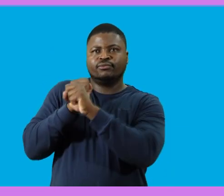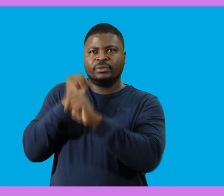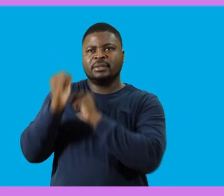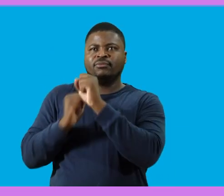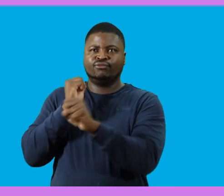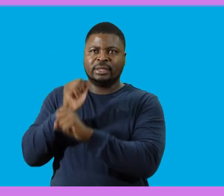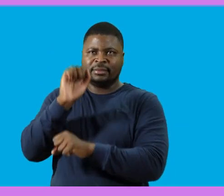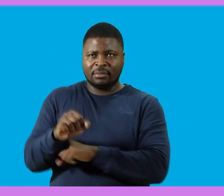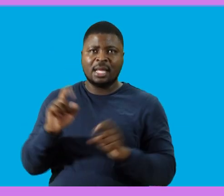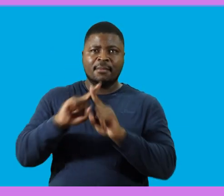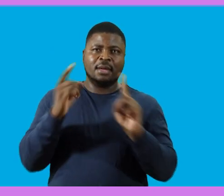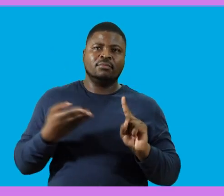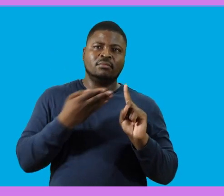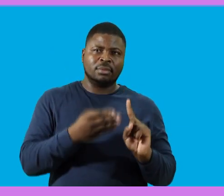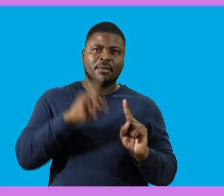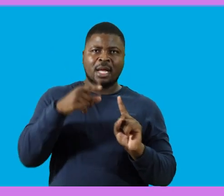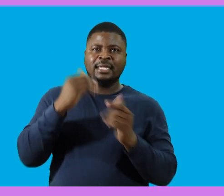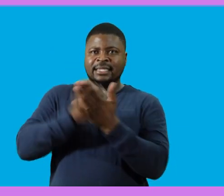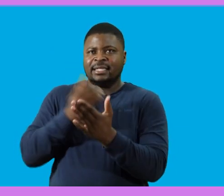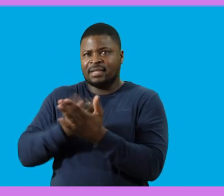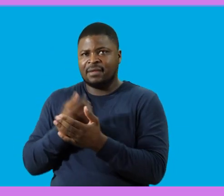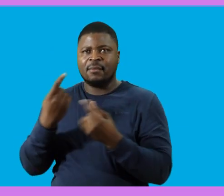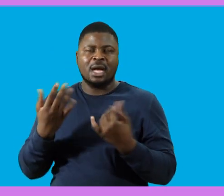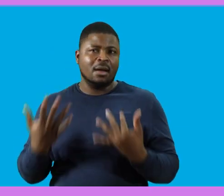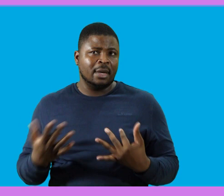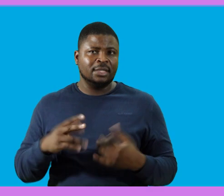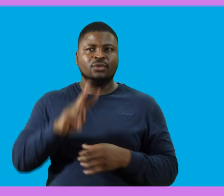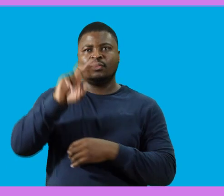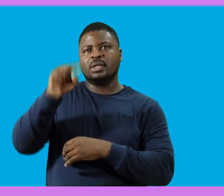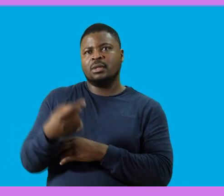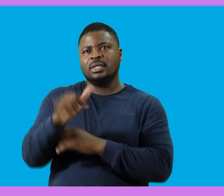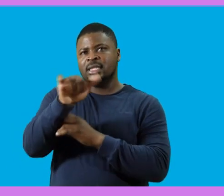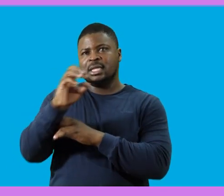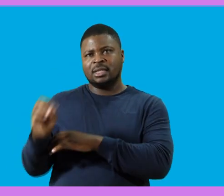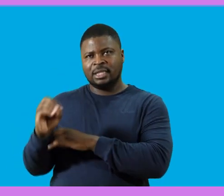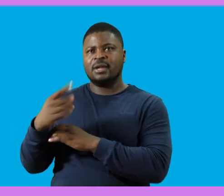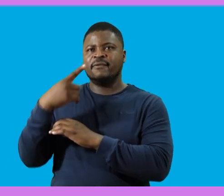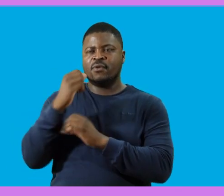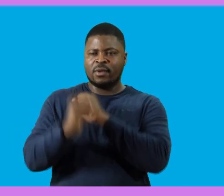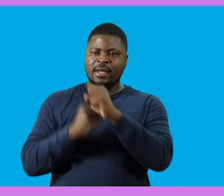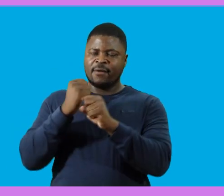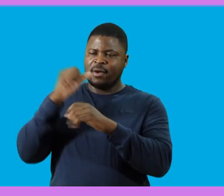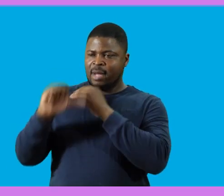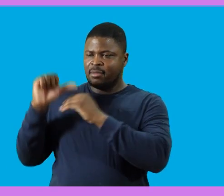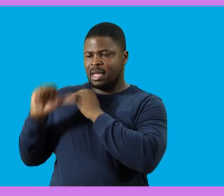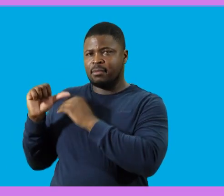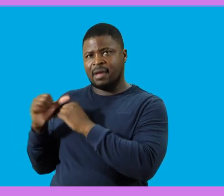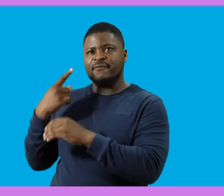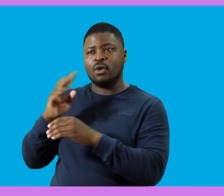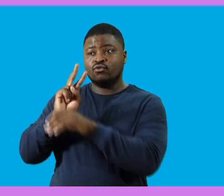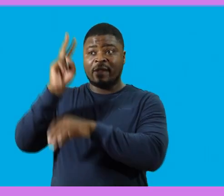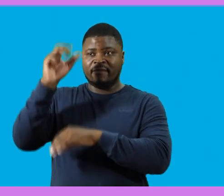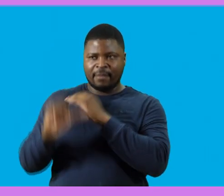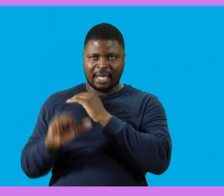can save 2,600 Rand every month for 12 months? So let's